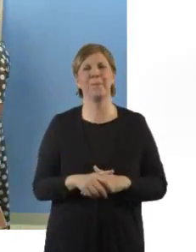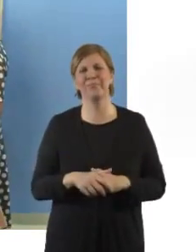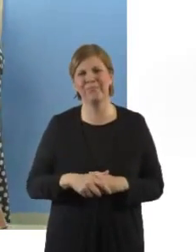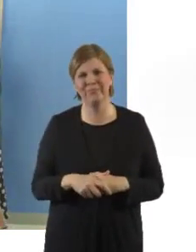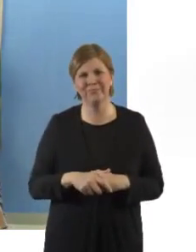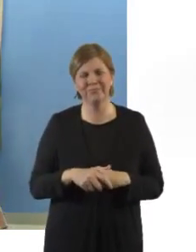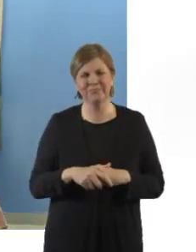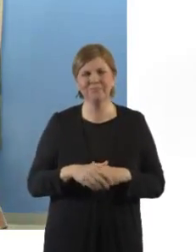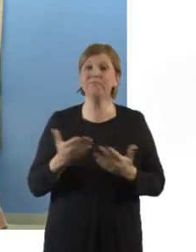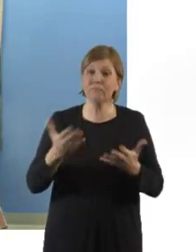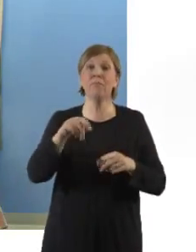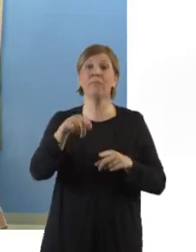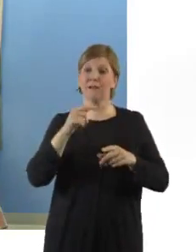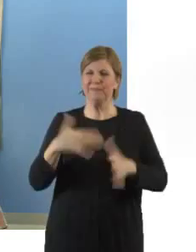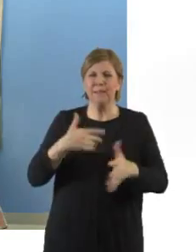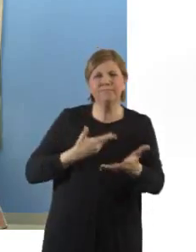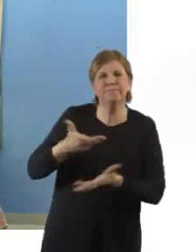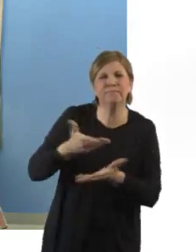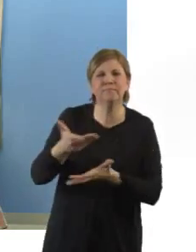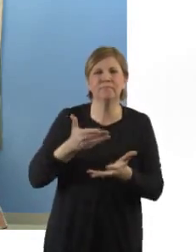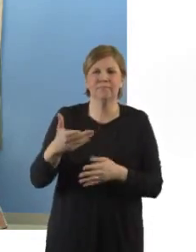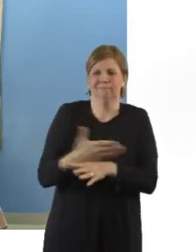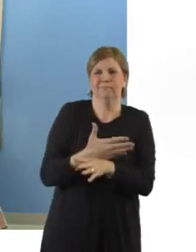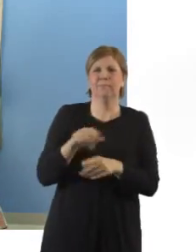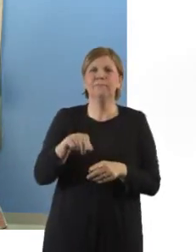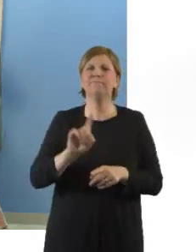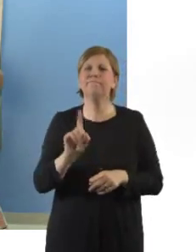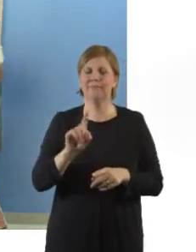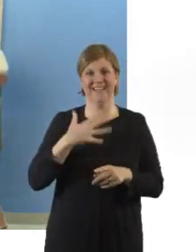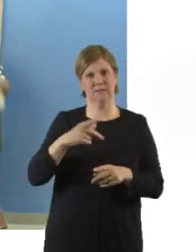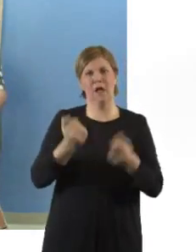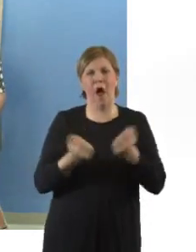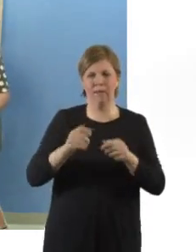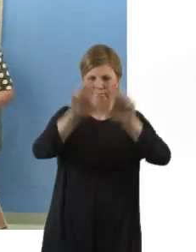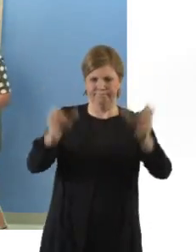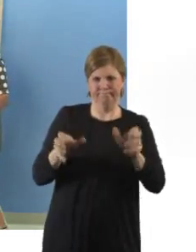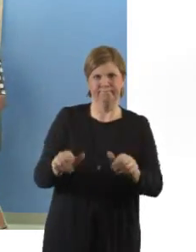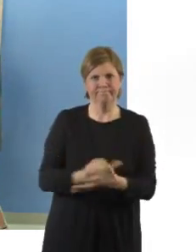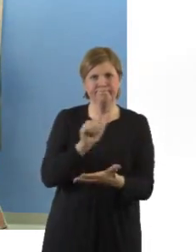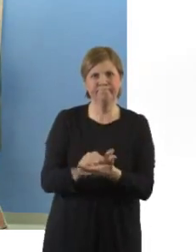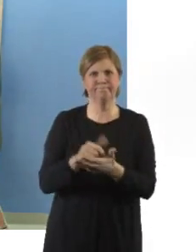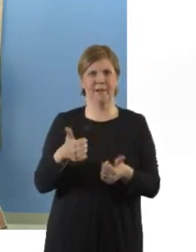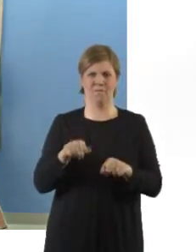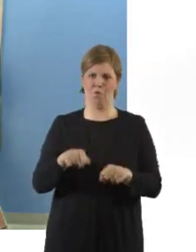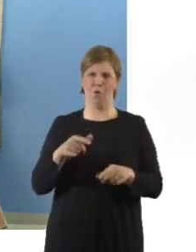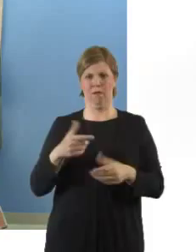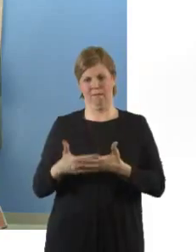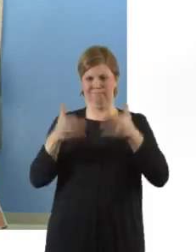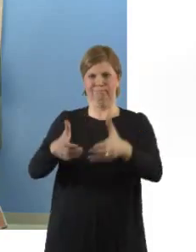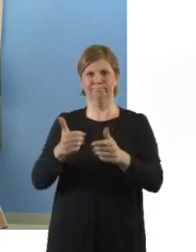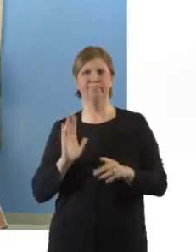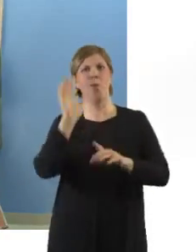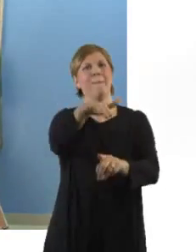going home, the baby will need some kind of outerwear, some kind of suit for going home, as it can be a bit cool. And